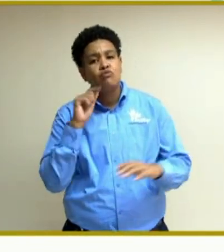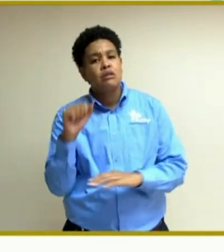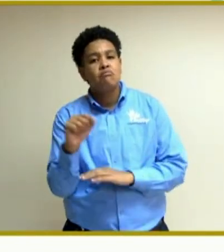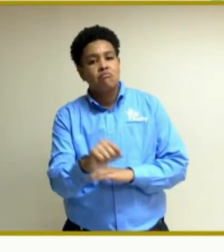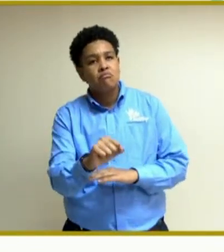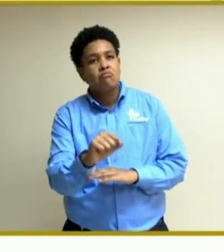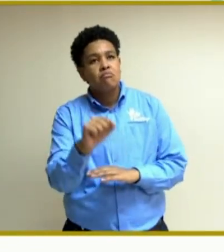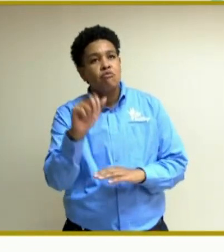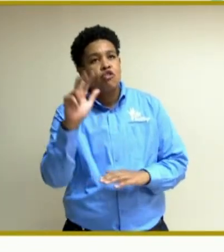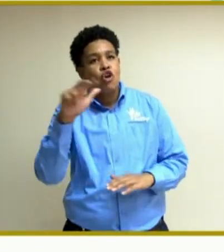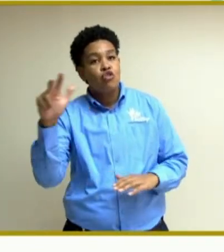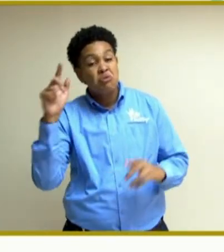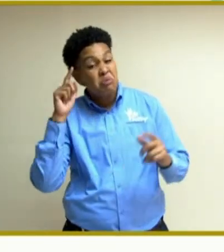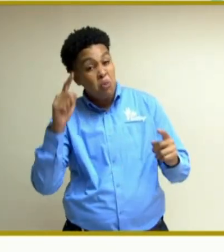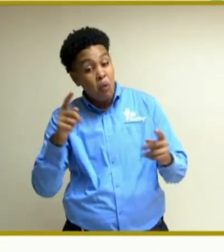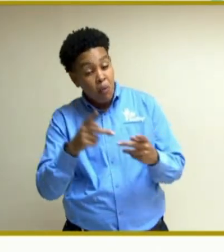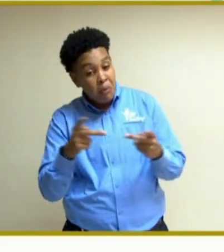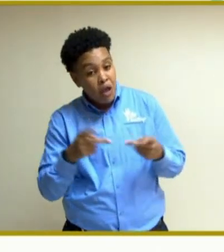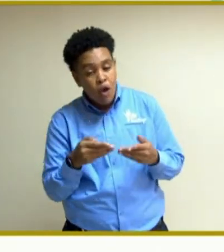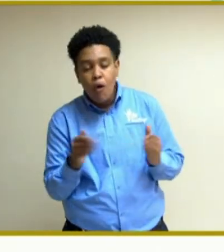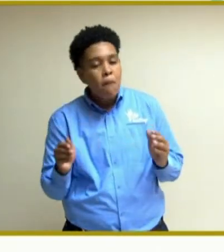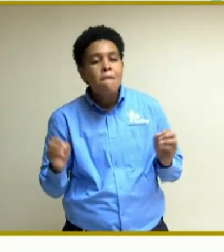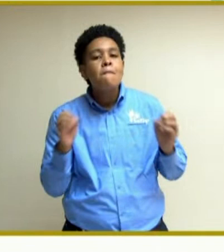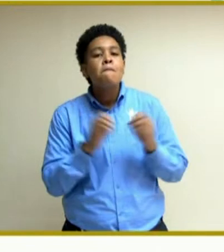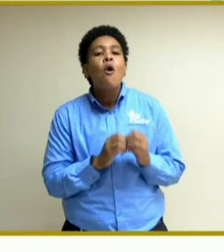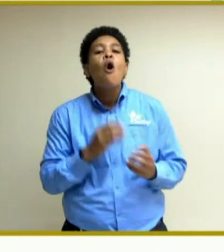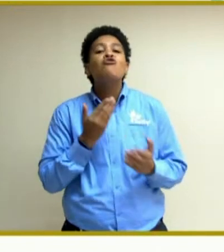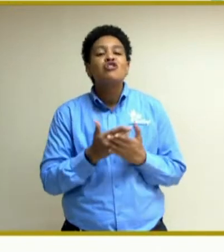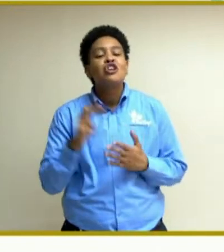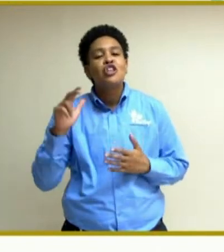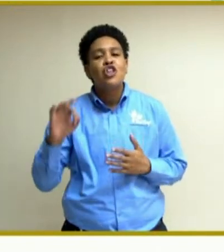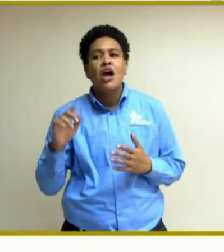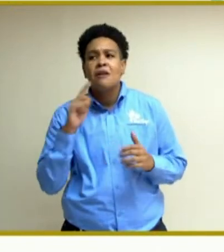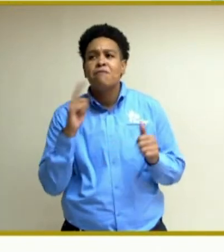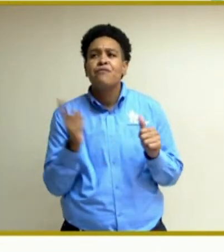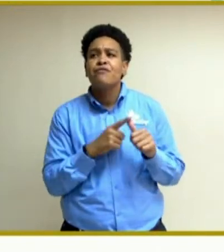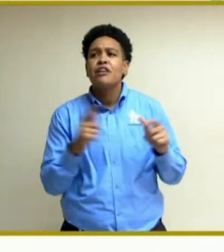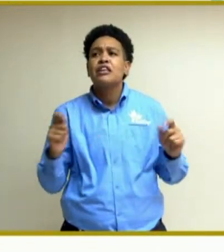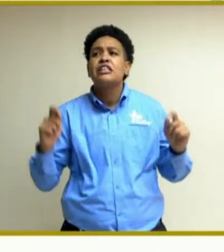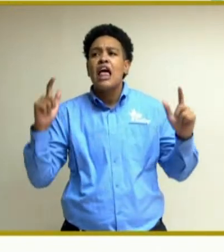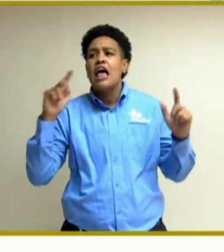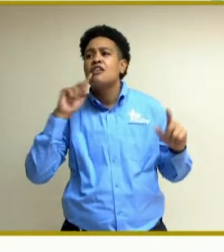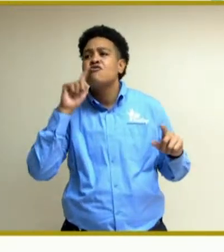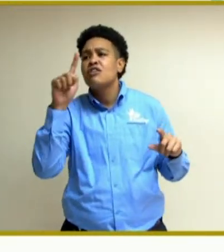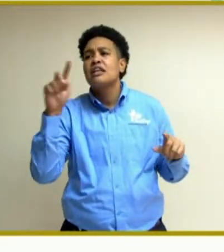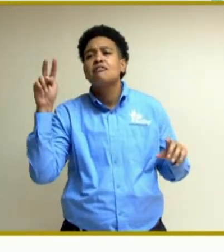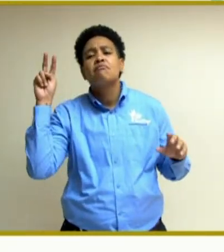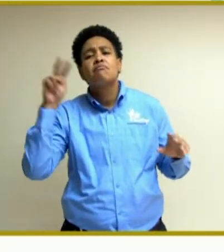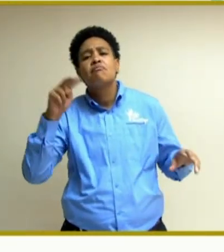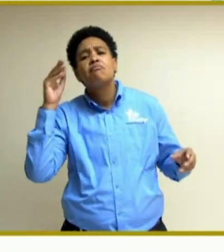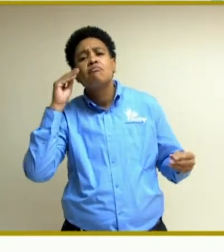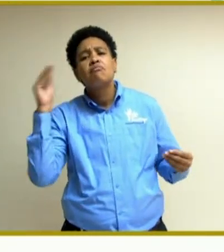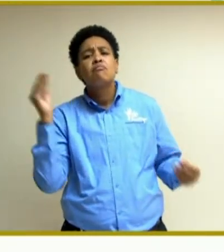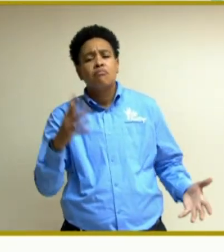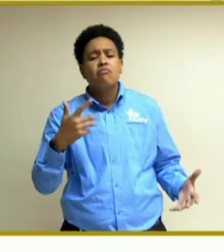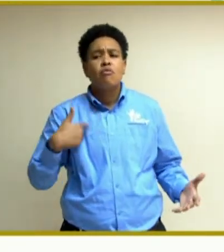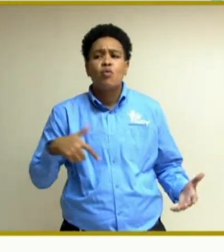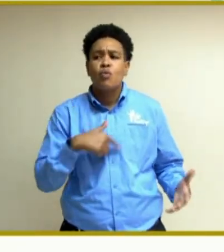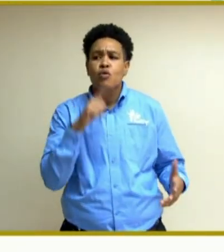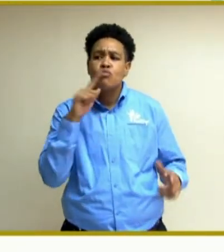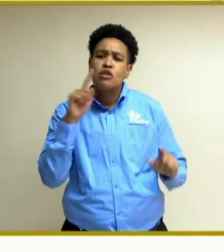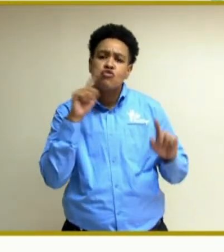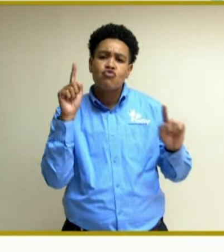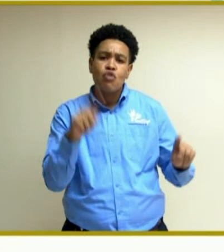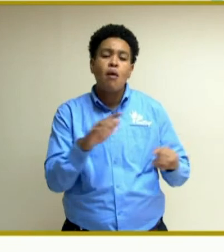our expectations and more facilities were indeed open. The first slide really is just telling us that we are